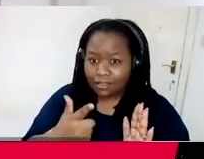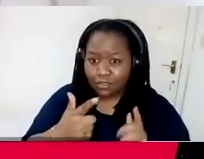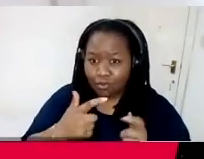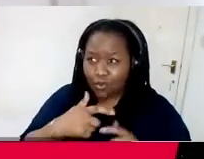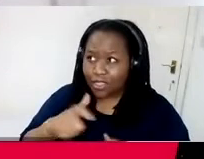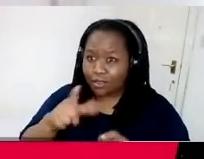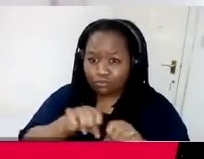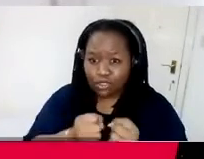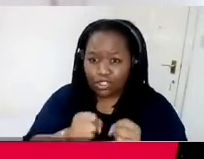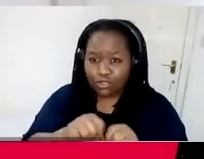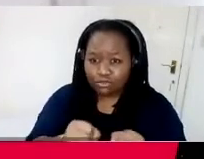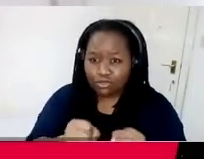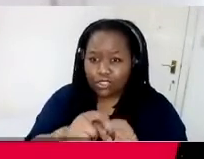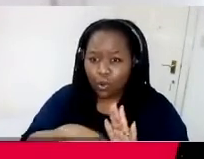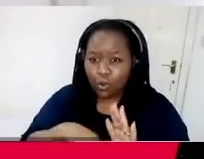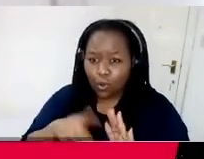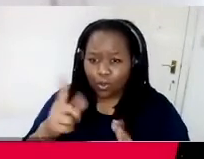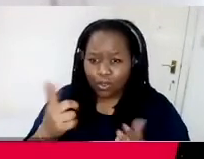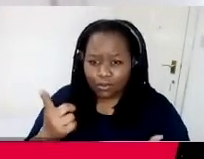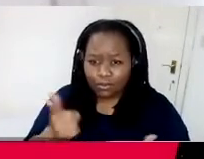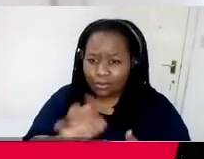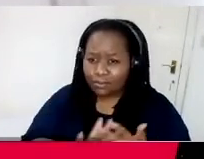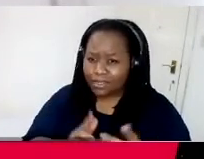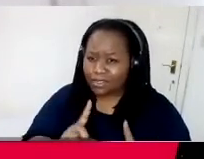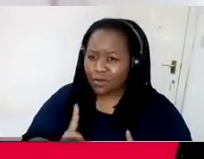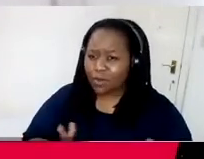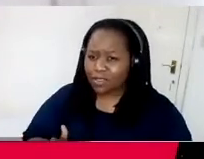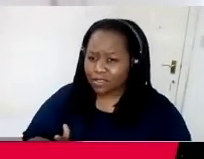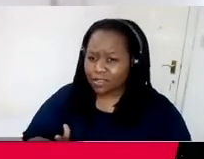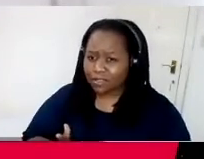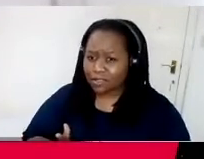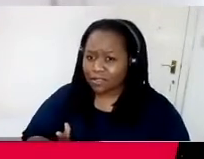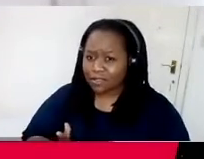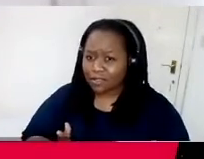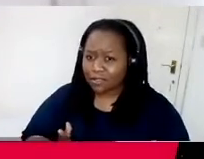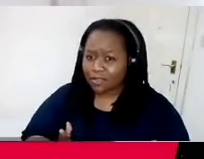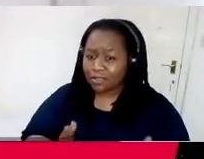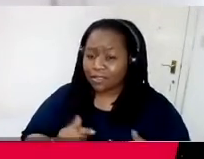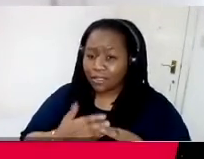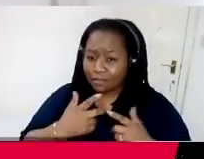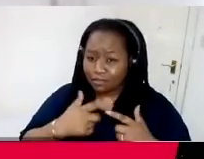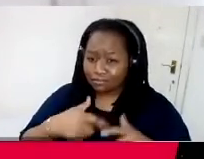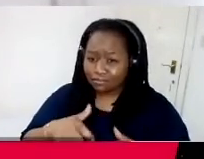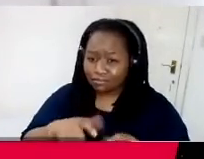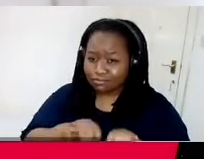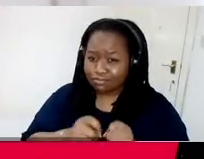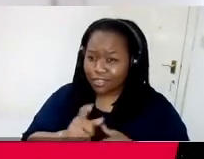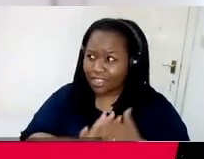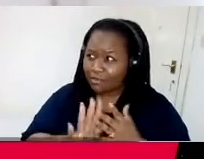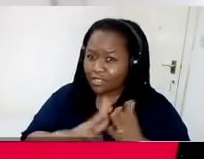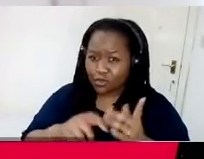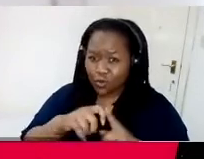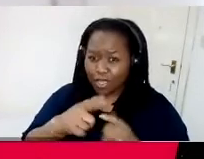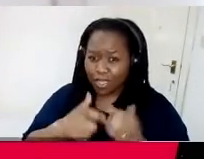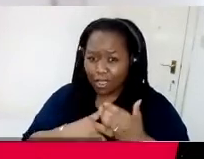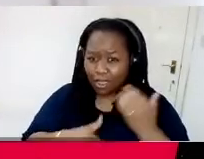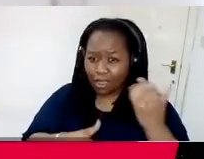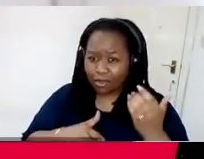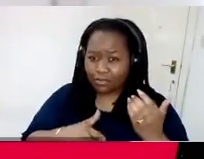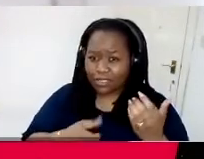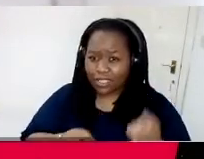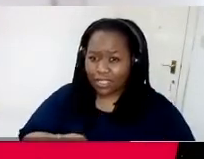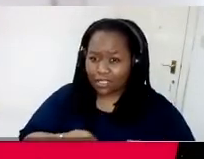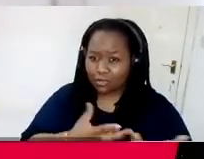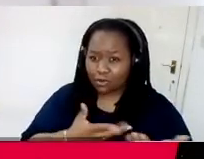controversies? And what are we to make of these controversy about the meaning of UK arms export policy and the